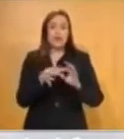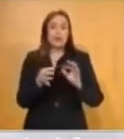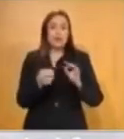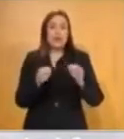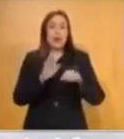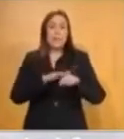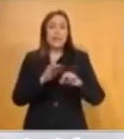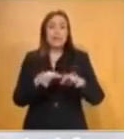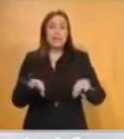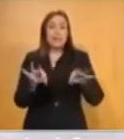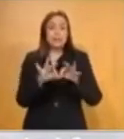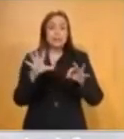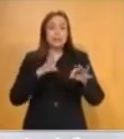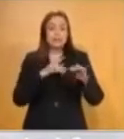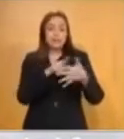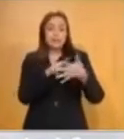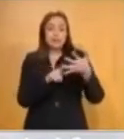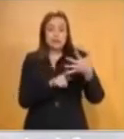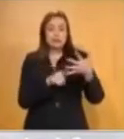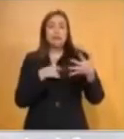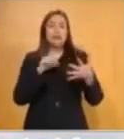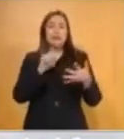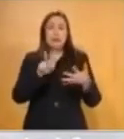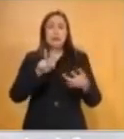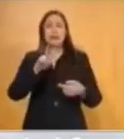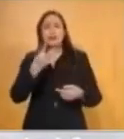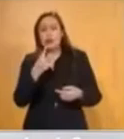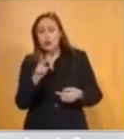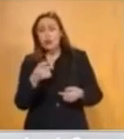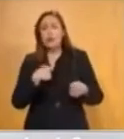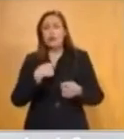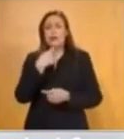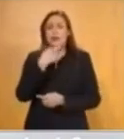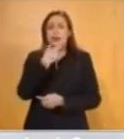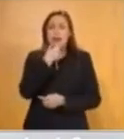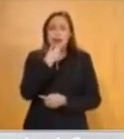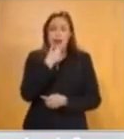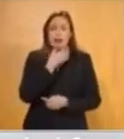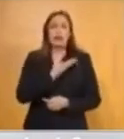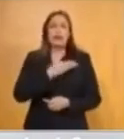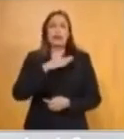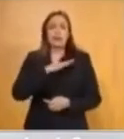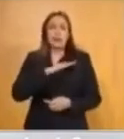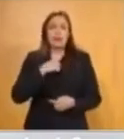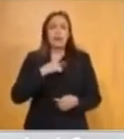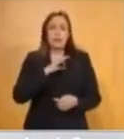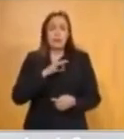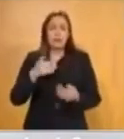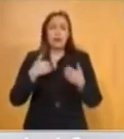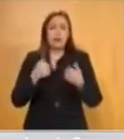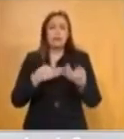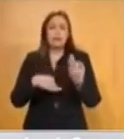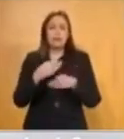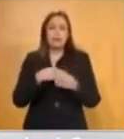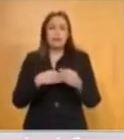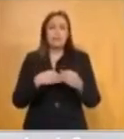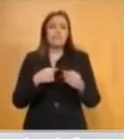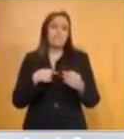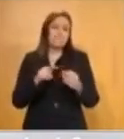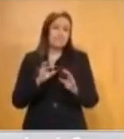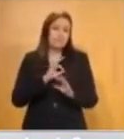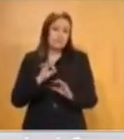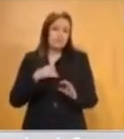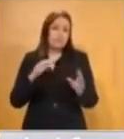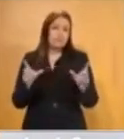comic strip, also in Spanish, to try to help to the students that didn't understood in the last class, okay? We were talking about